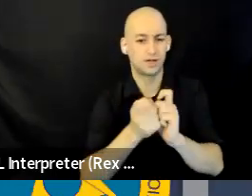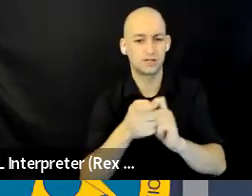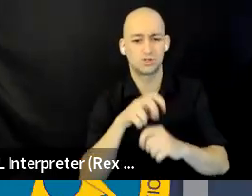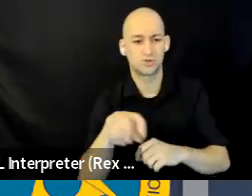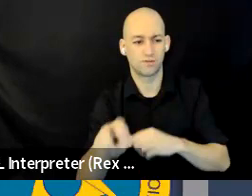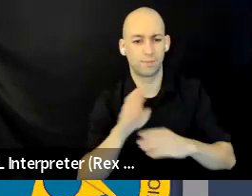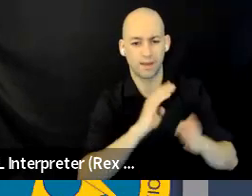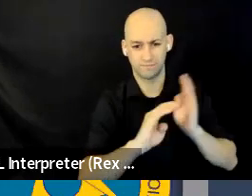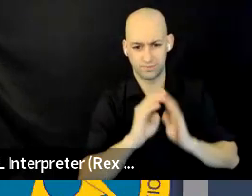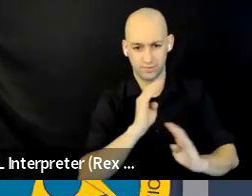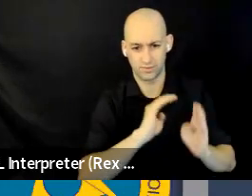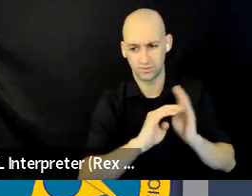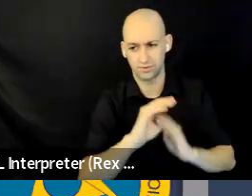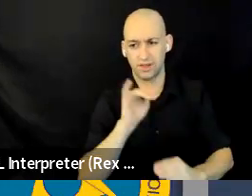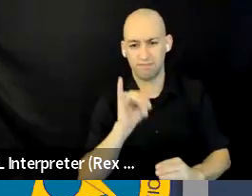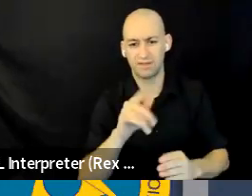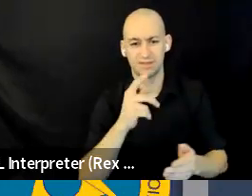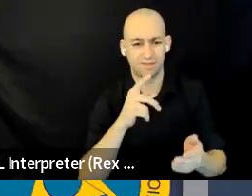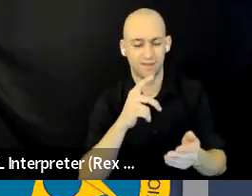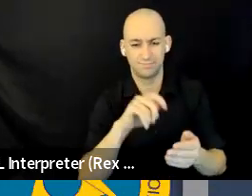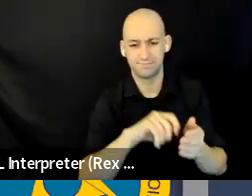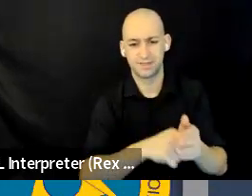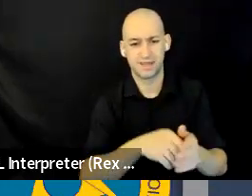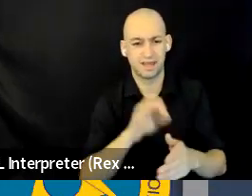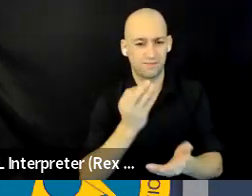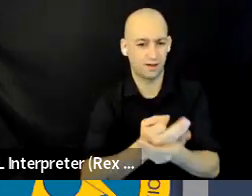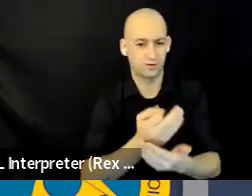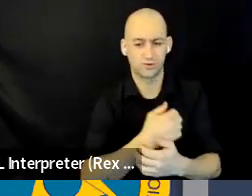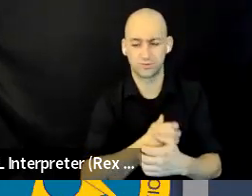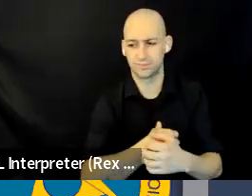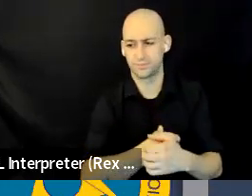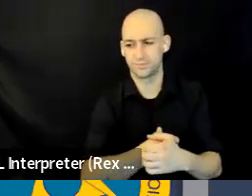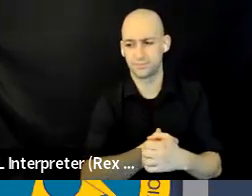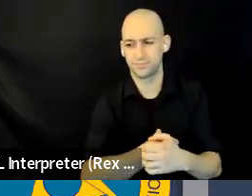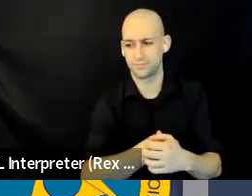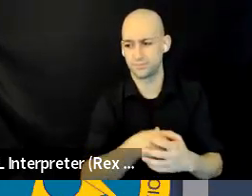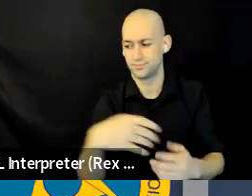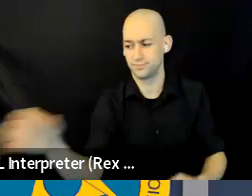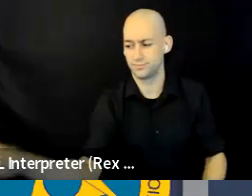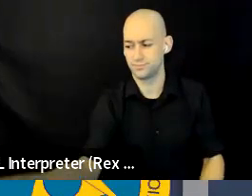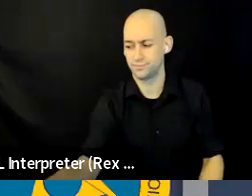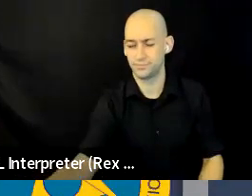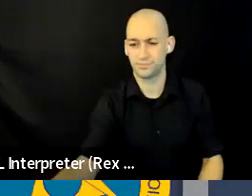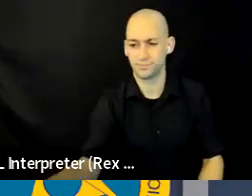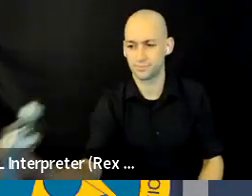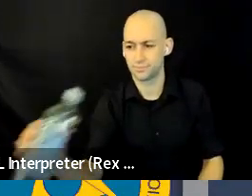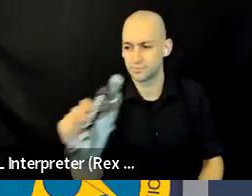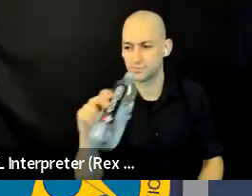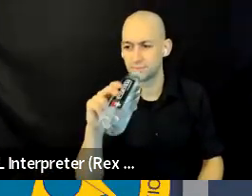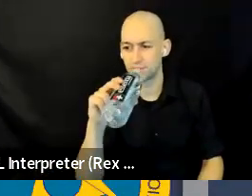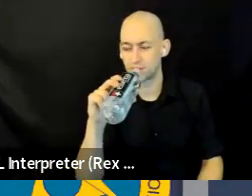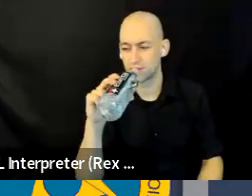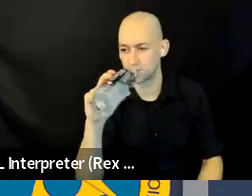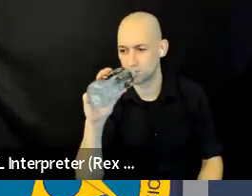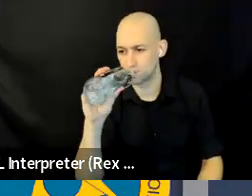behavior. So those are some of the key factors. Thank you. You're welcome. Before you go, One